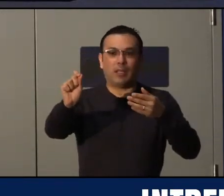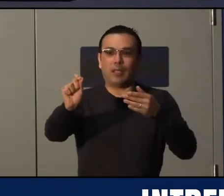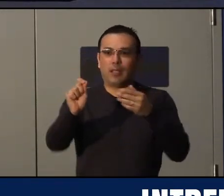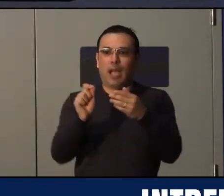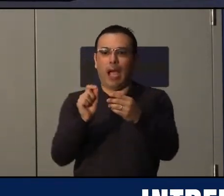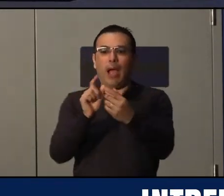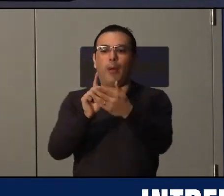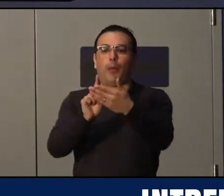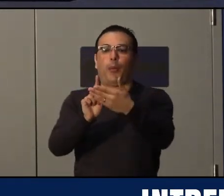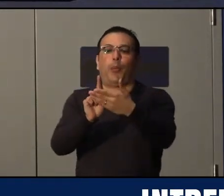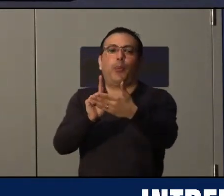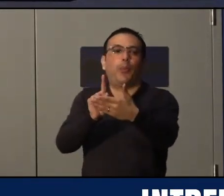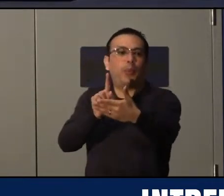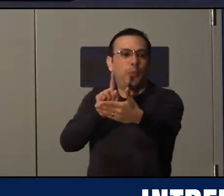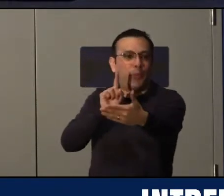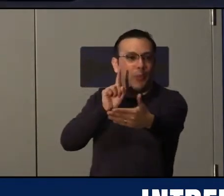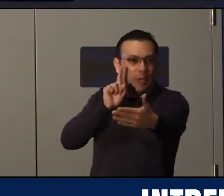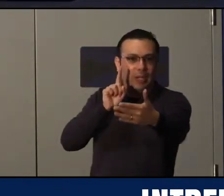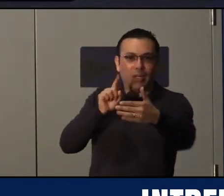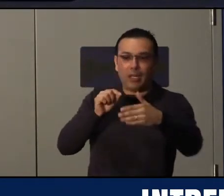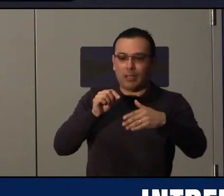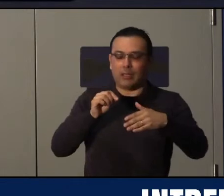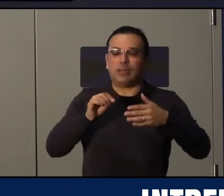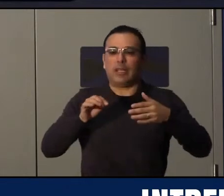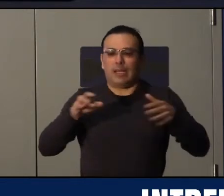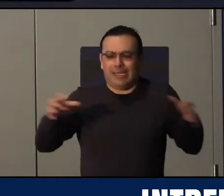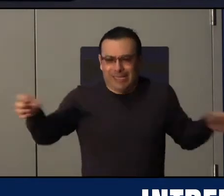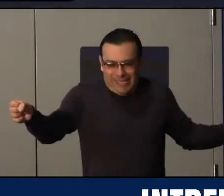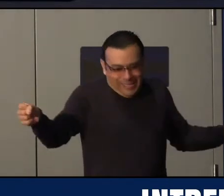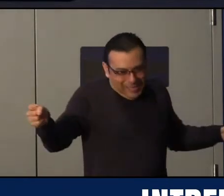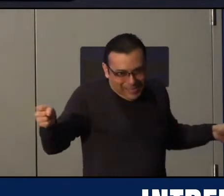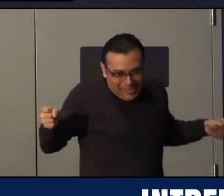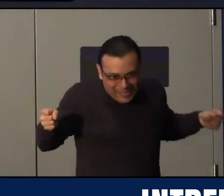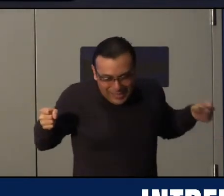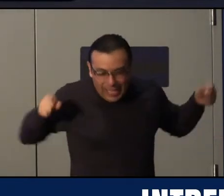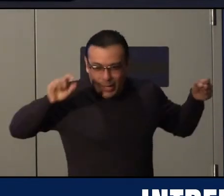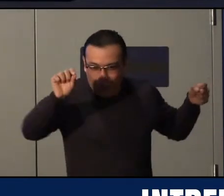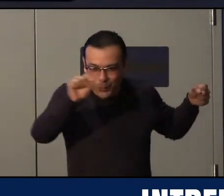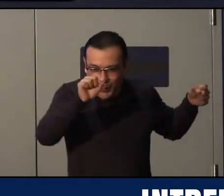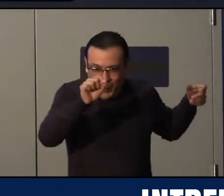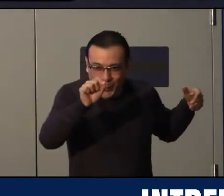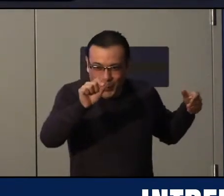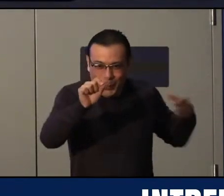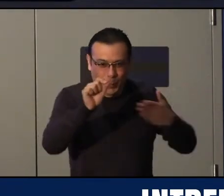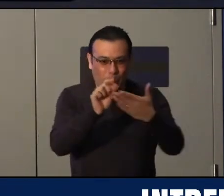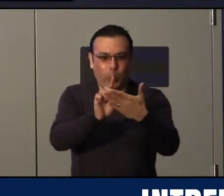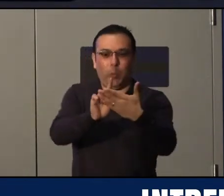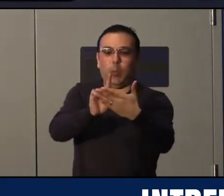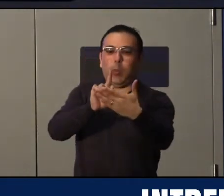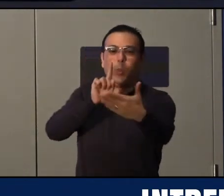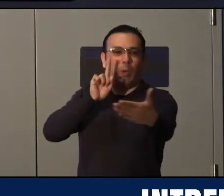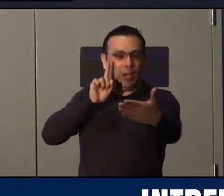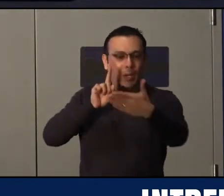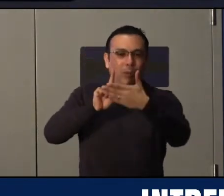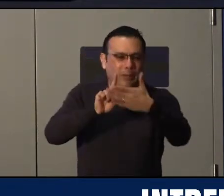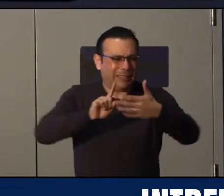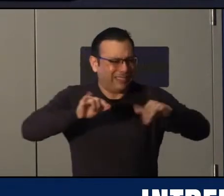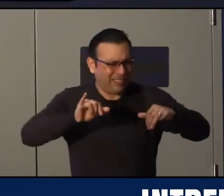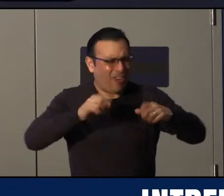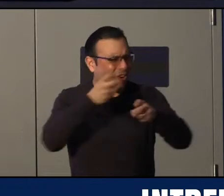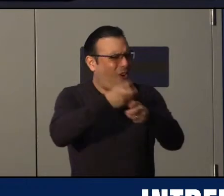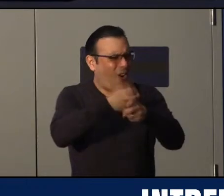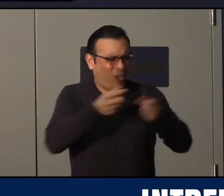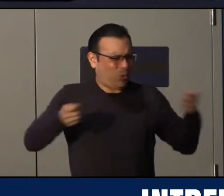weaving because you can float. And so trying to be able to control yourself. And so SpaceX helped me create